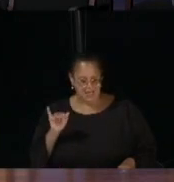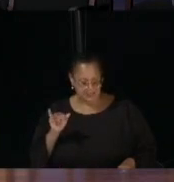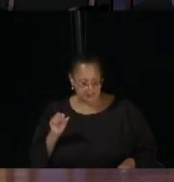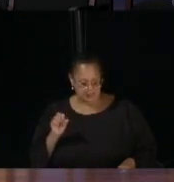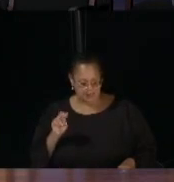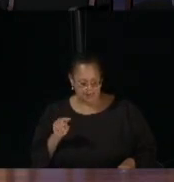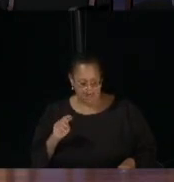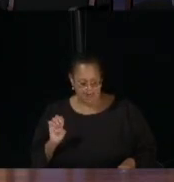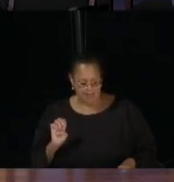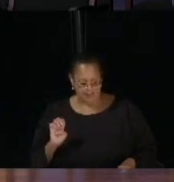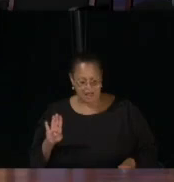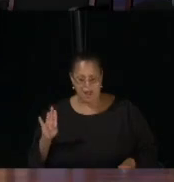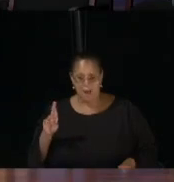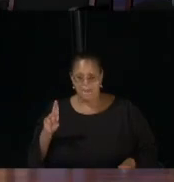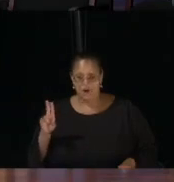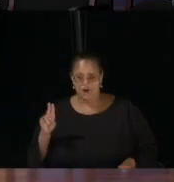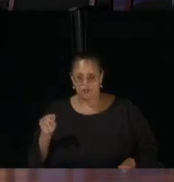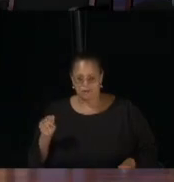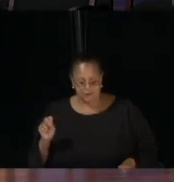Allison Elizabeth Burns.